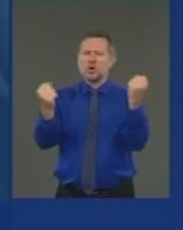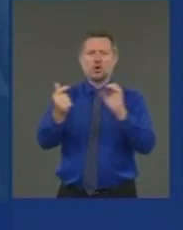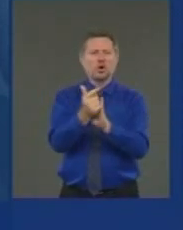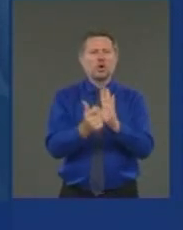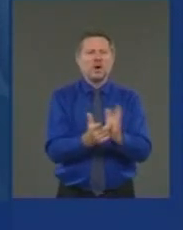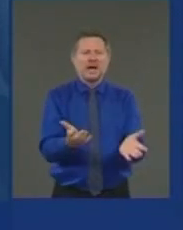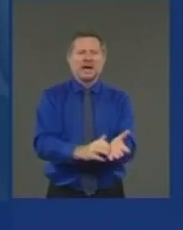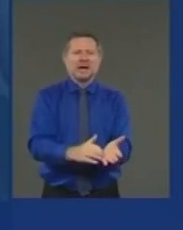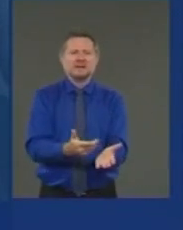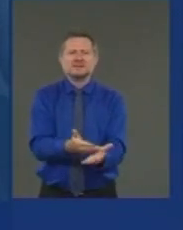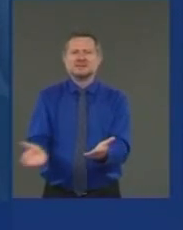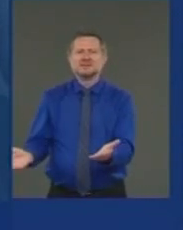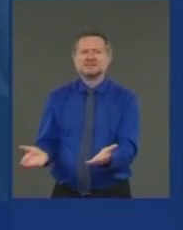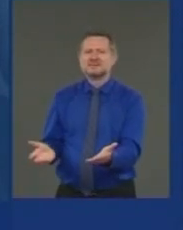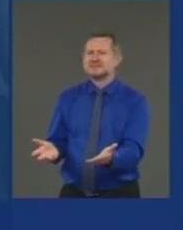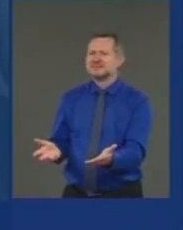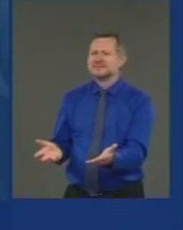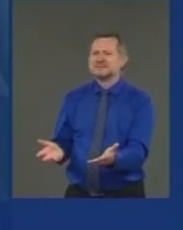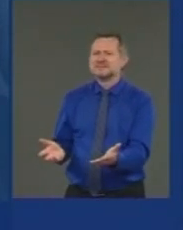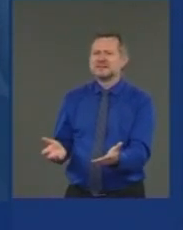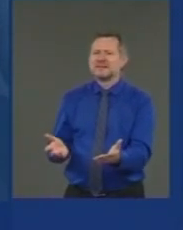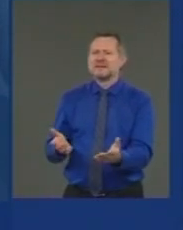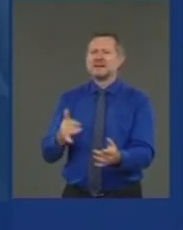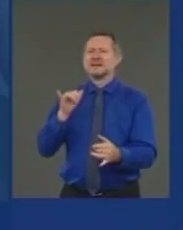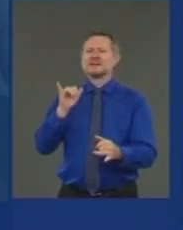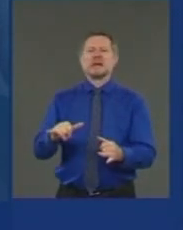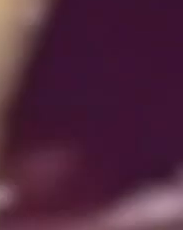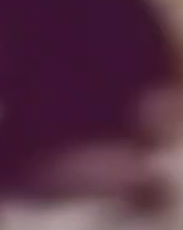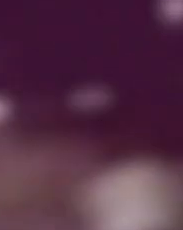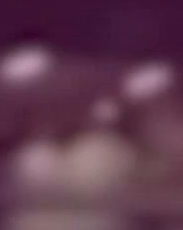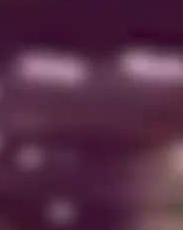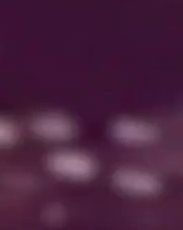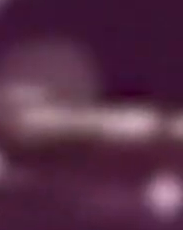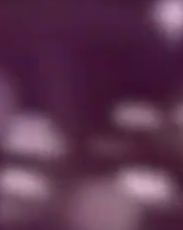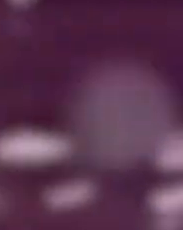It not only violates public health, it violates common decency.